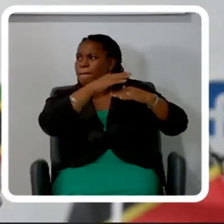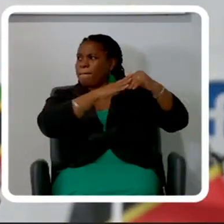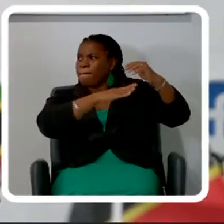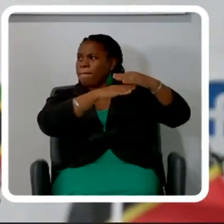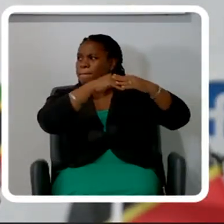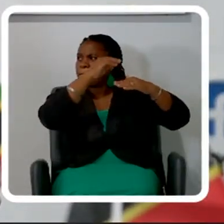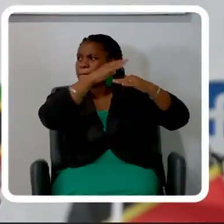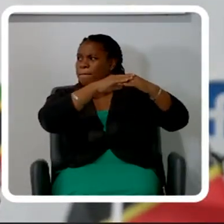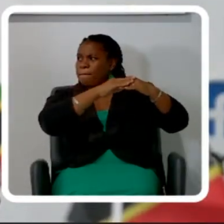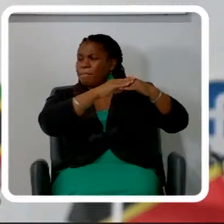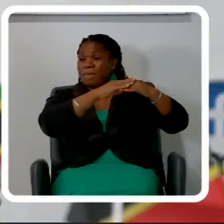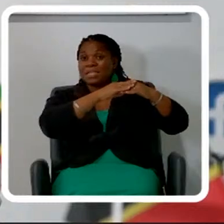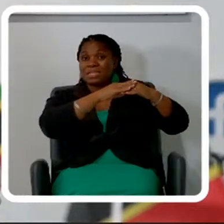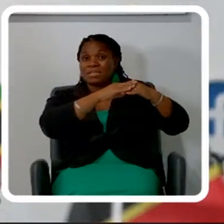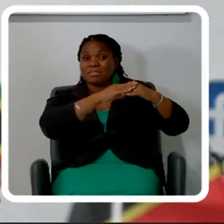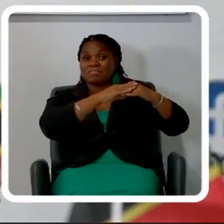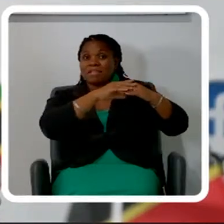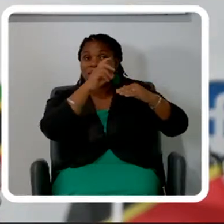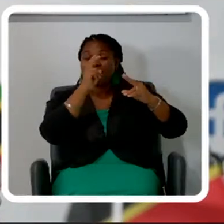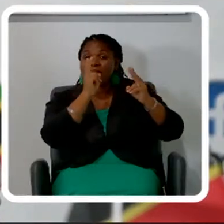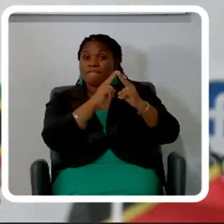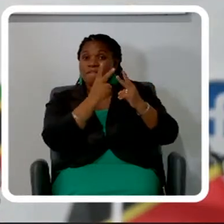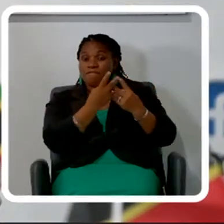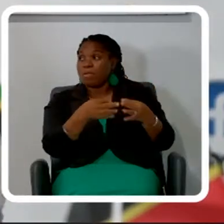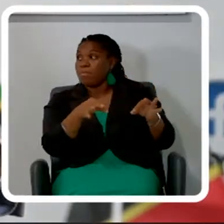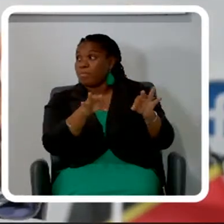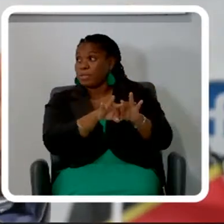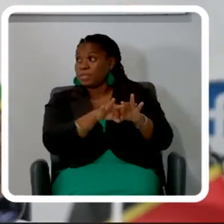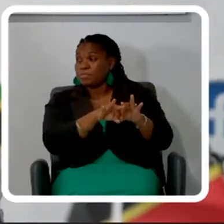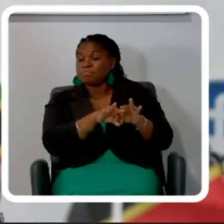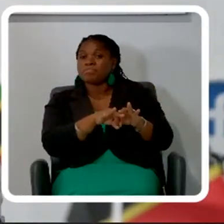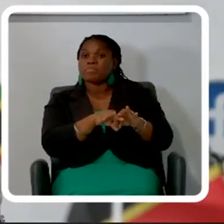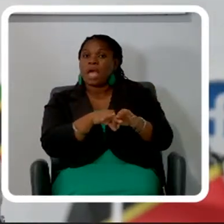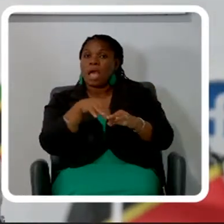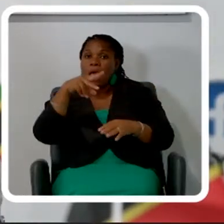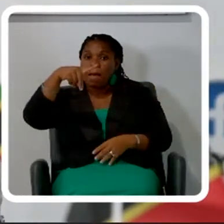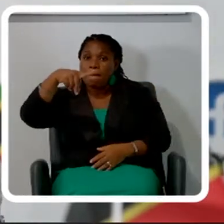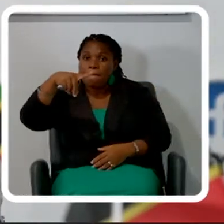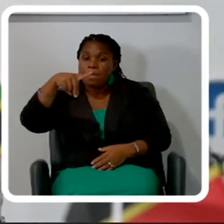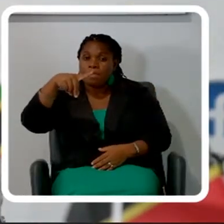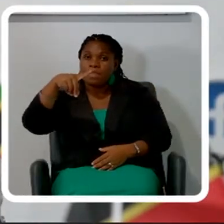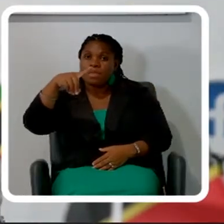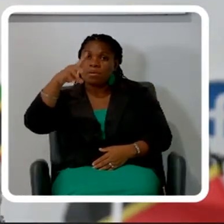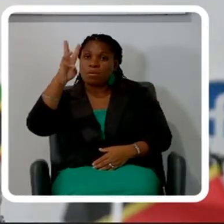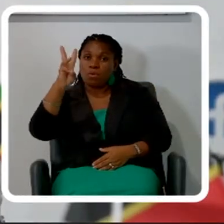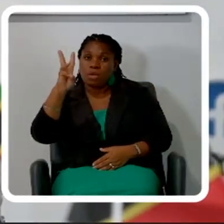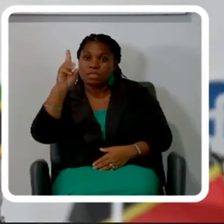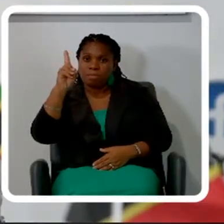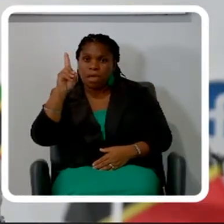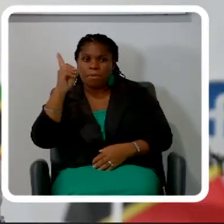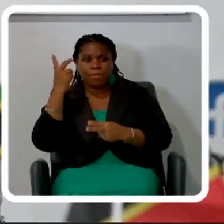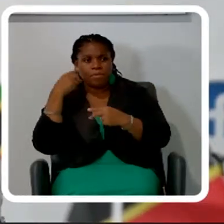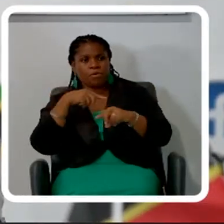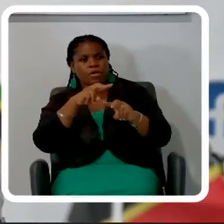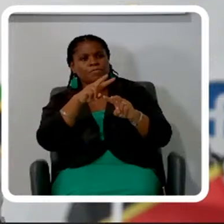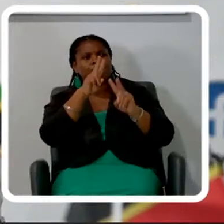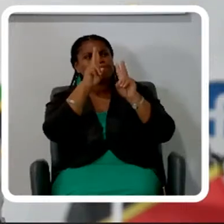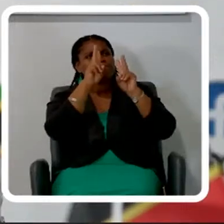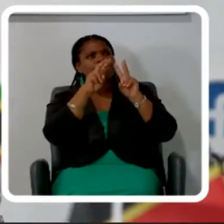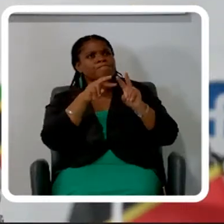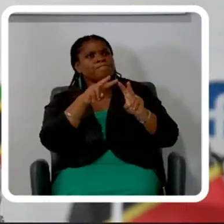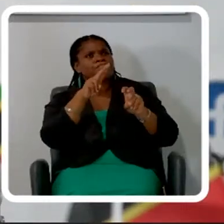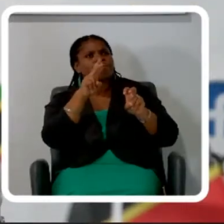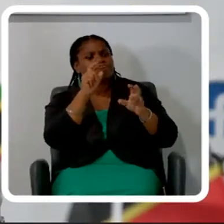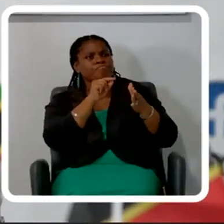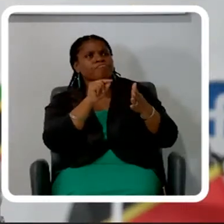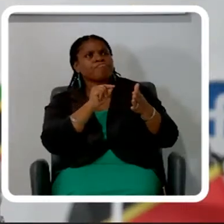the building needs an assessment. Public Works carried out an assessment and determined that there are structural issues. Once learning that,